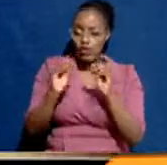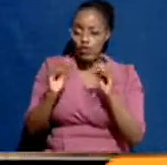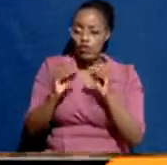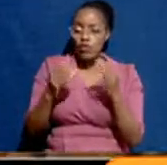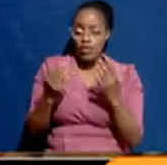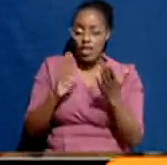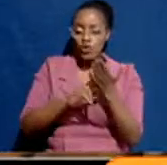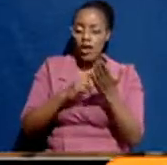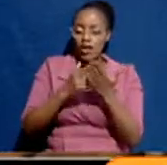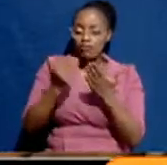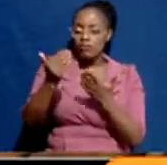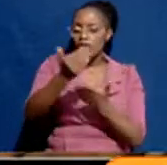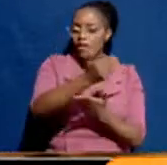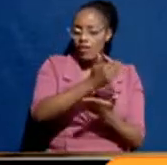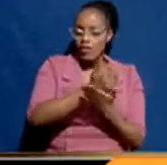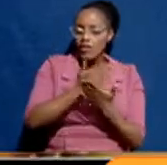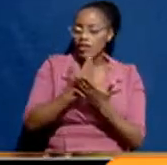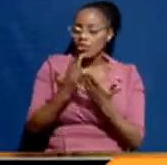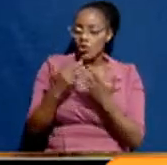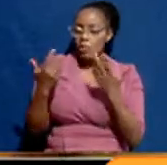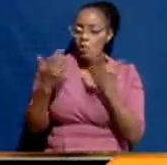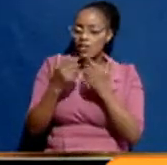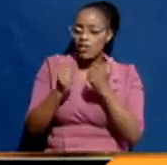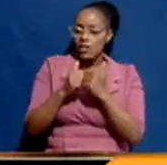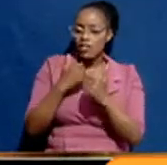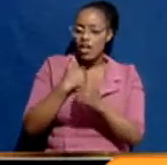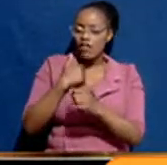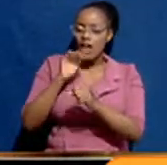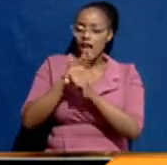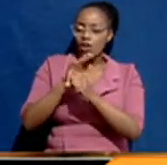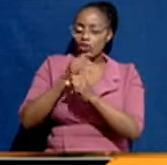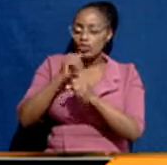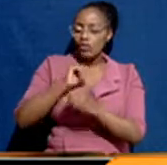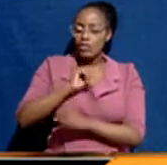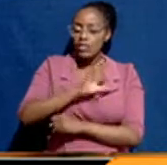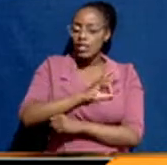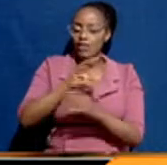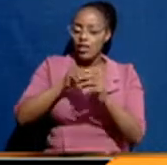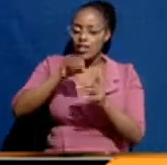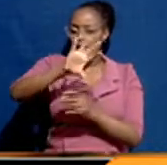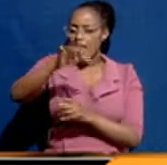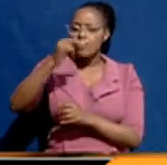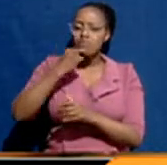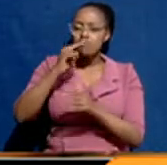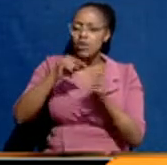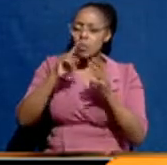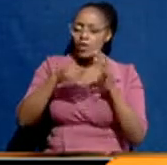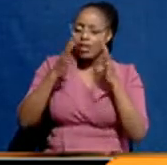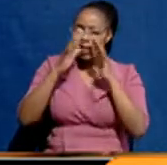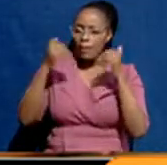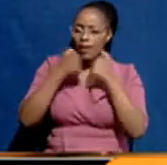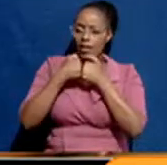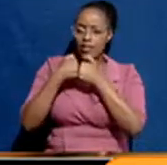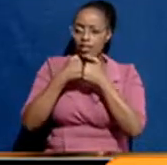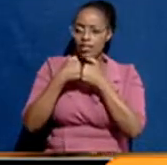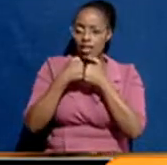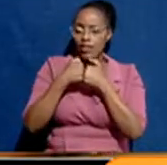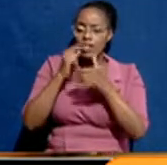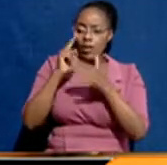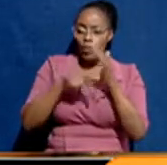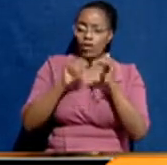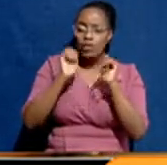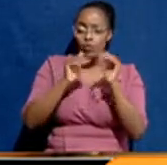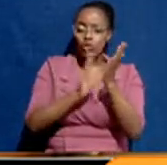revenue? Why can't you live within your means? Is it that you have a bloated workforce in the counties? What would you say is the biggest challenge? And what do